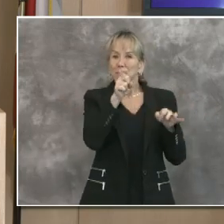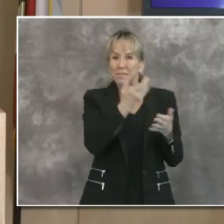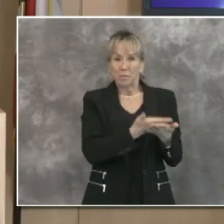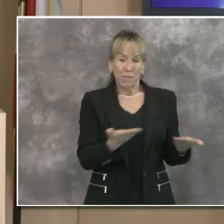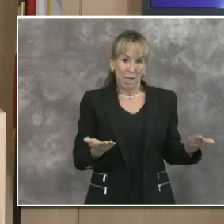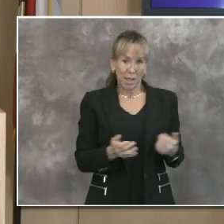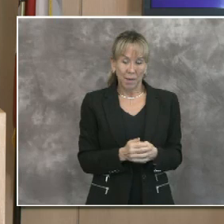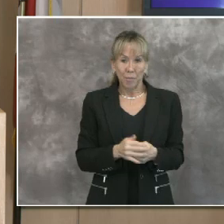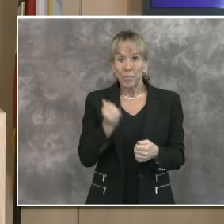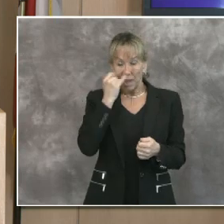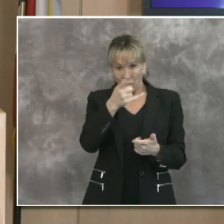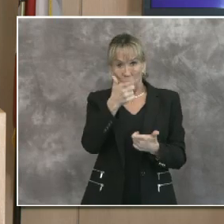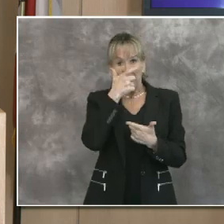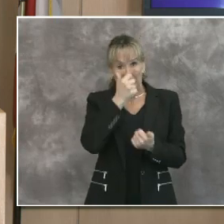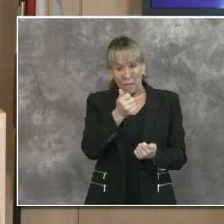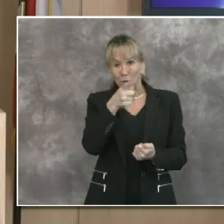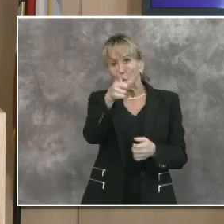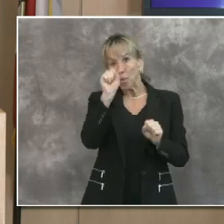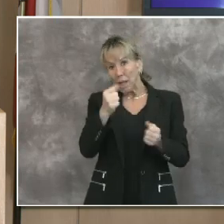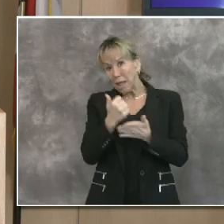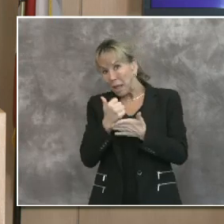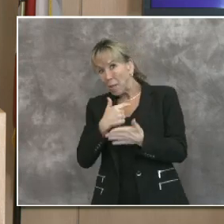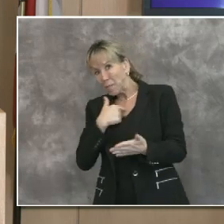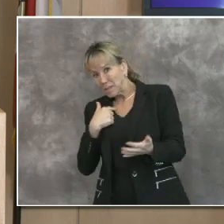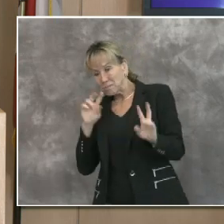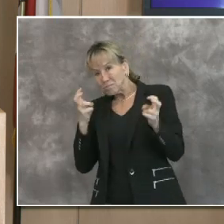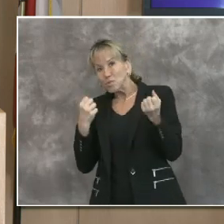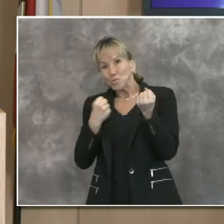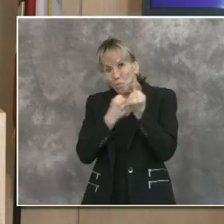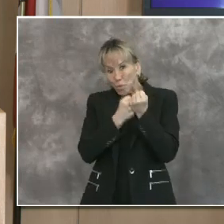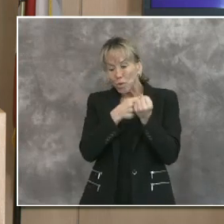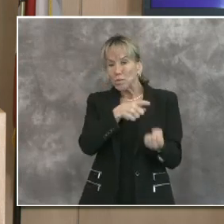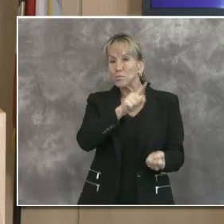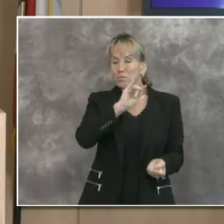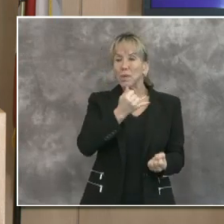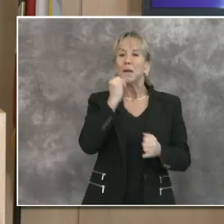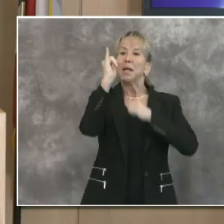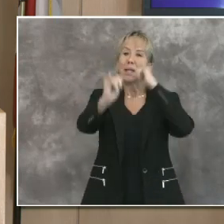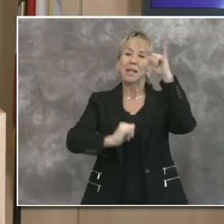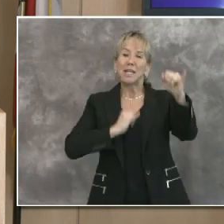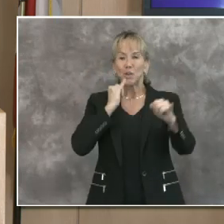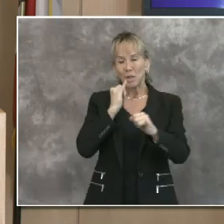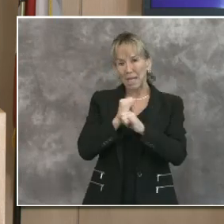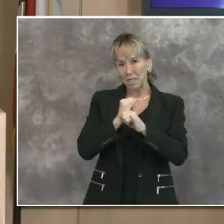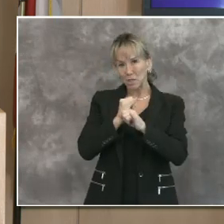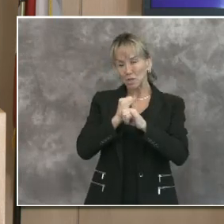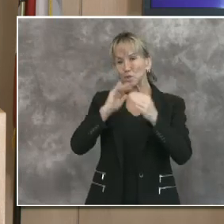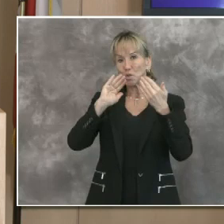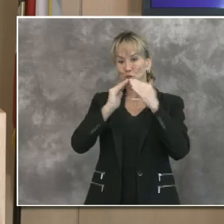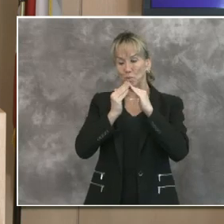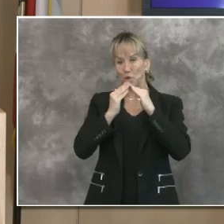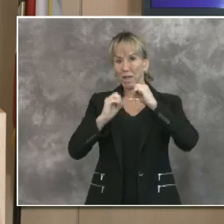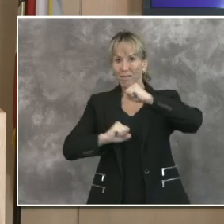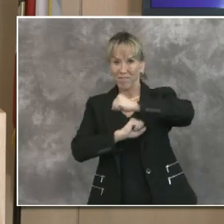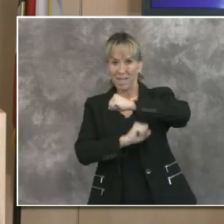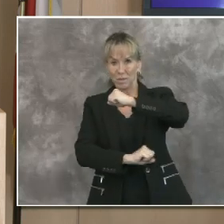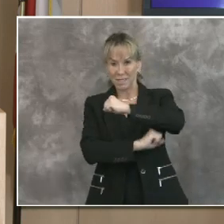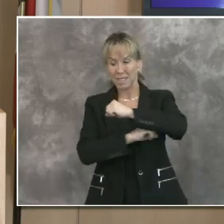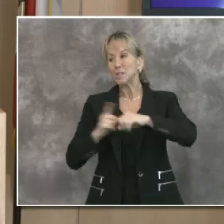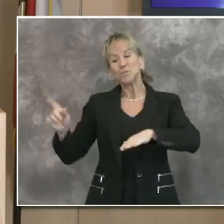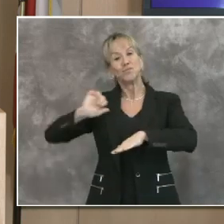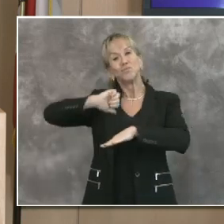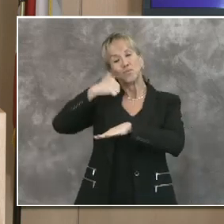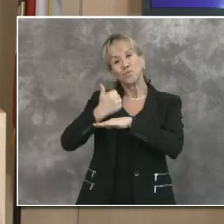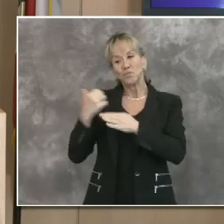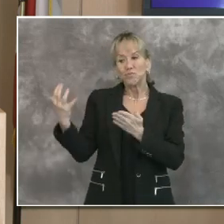interested and able to support our neighboring community of Tijuana, the International Community Foundation has established a fund to raise money